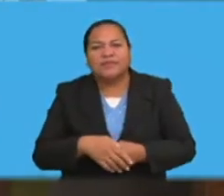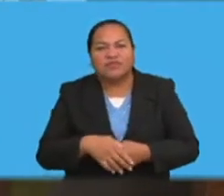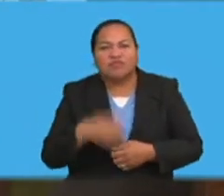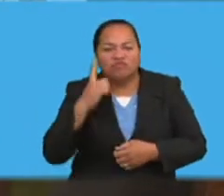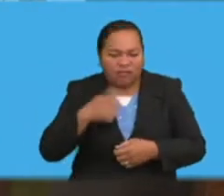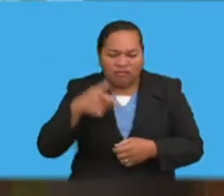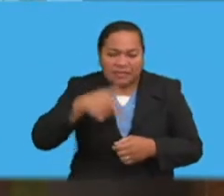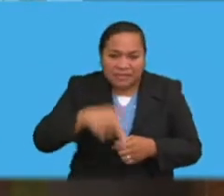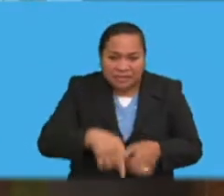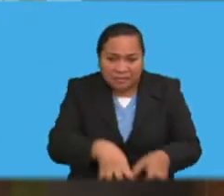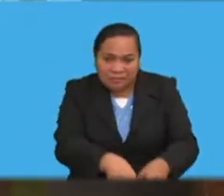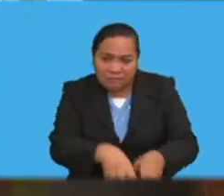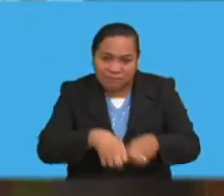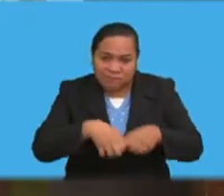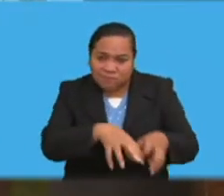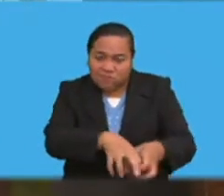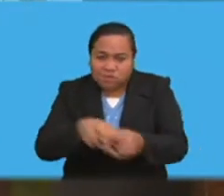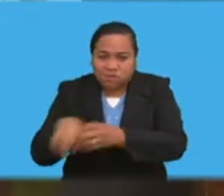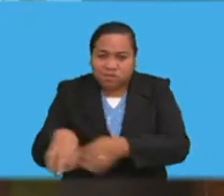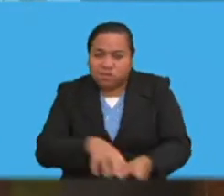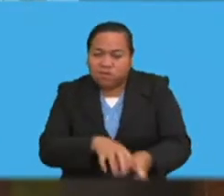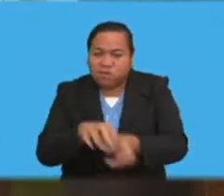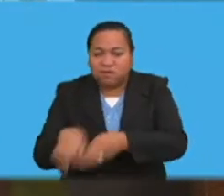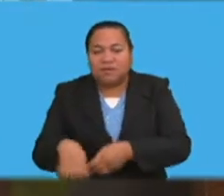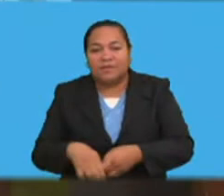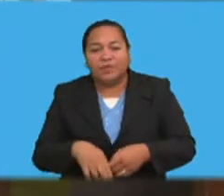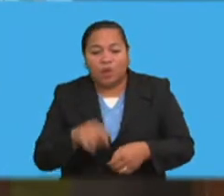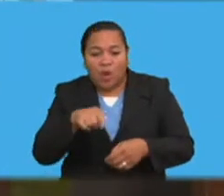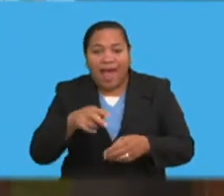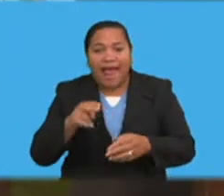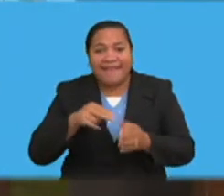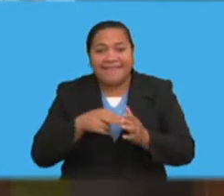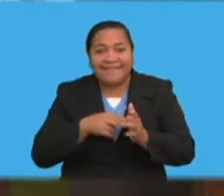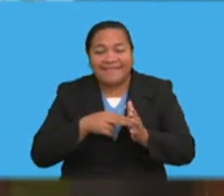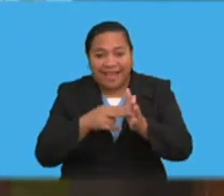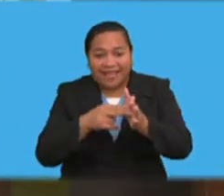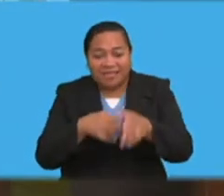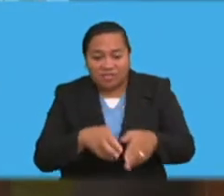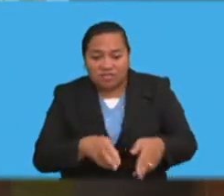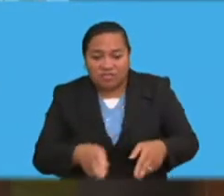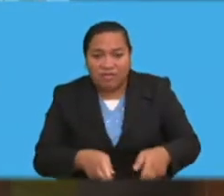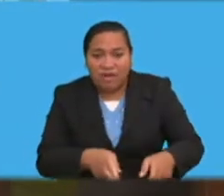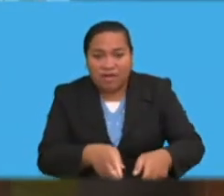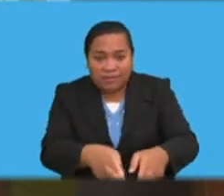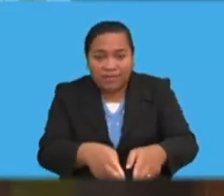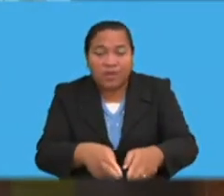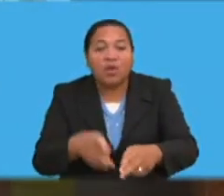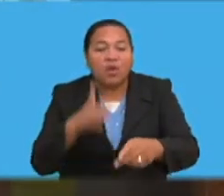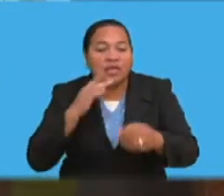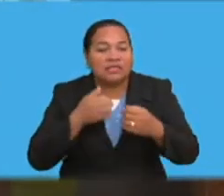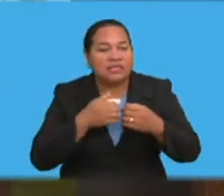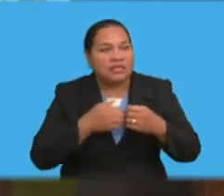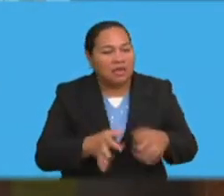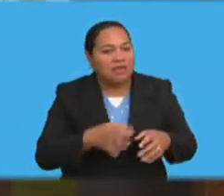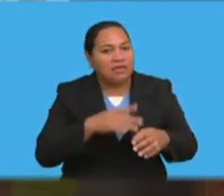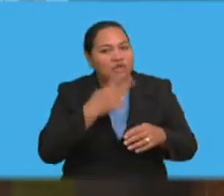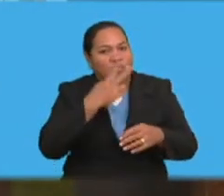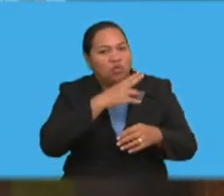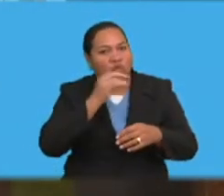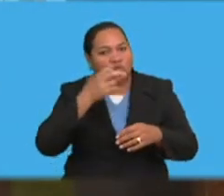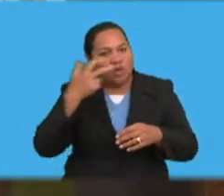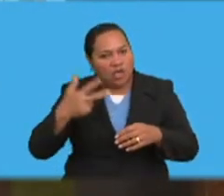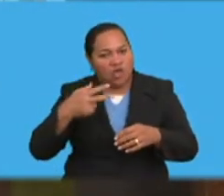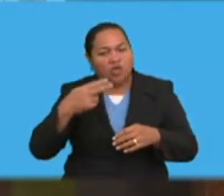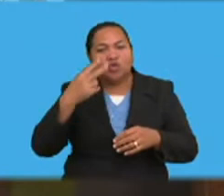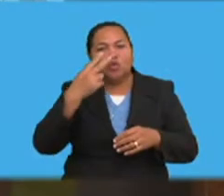and in the river dredging along the Nadi River estuary was conducted from 2008 to 2012, Madam Speaker,